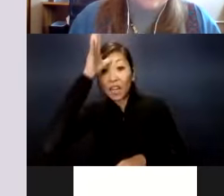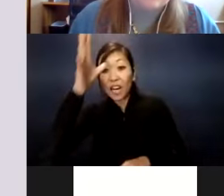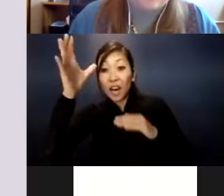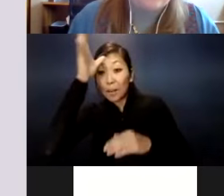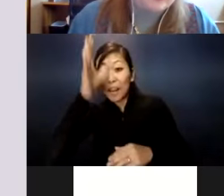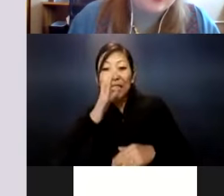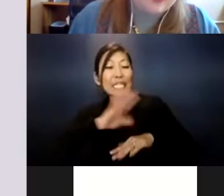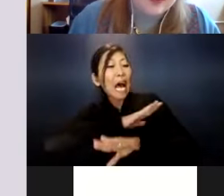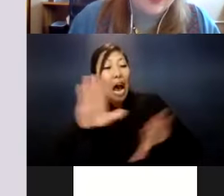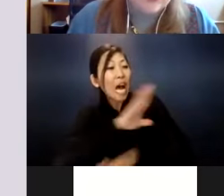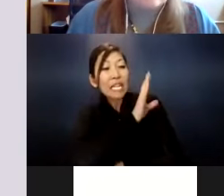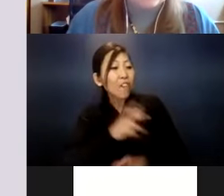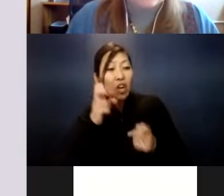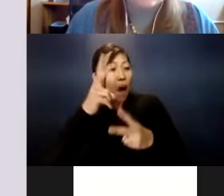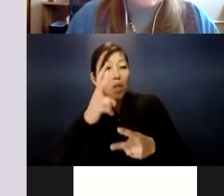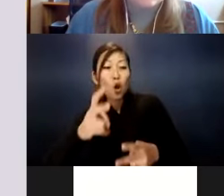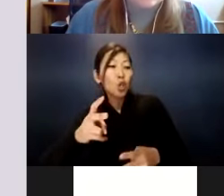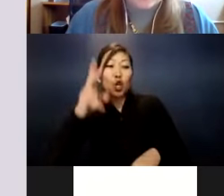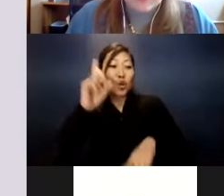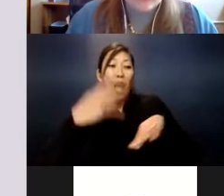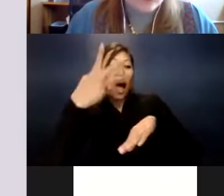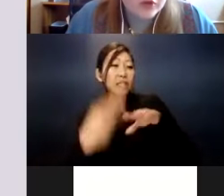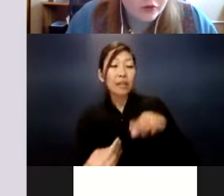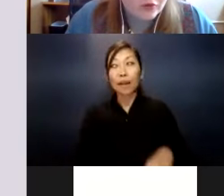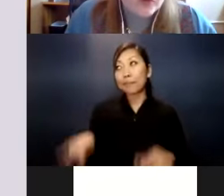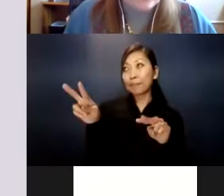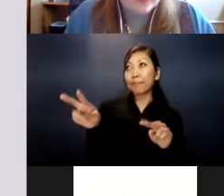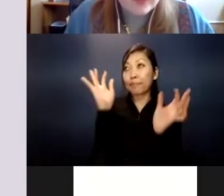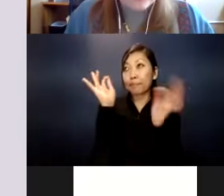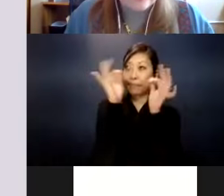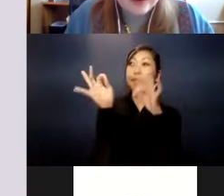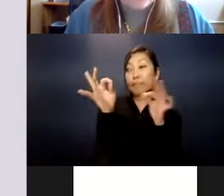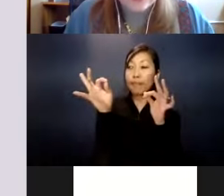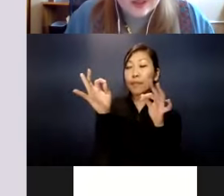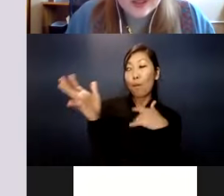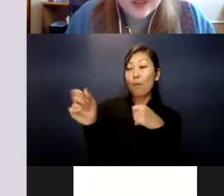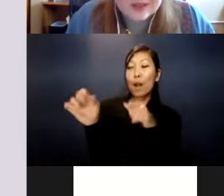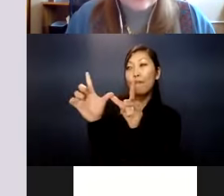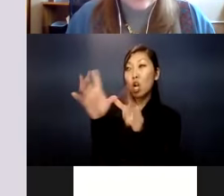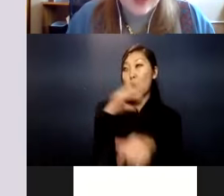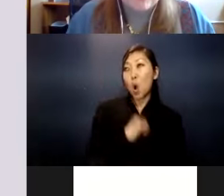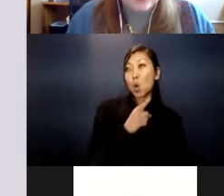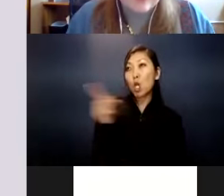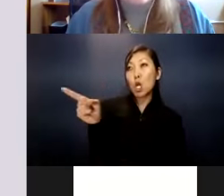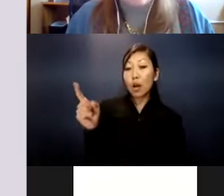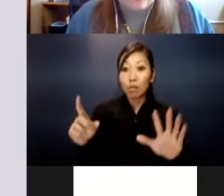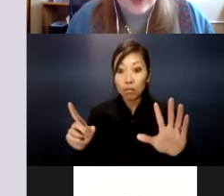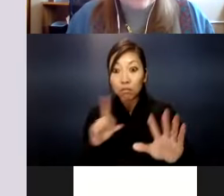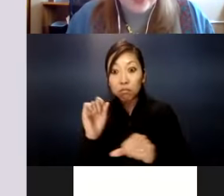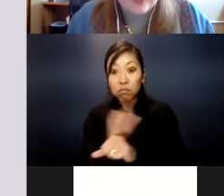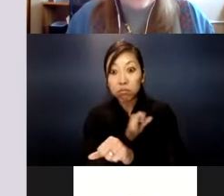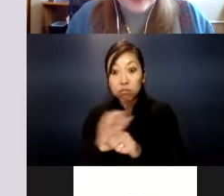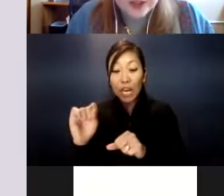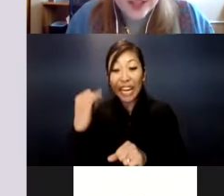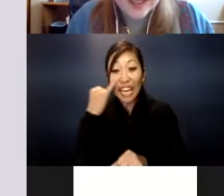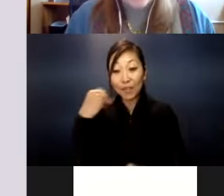better than you, older person. But it's true. The stuff that you put on the internet cannot be easily